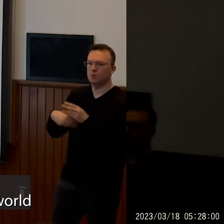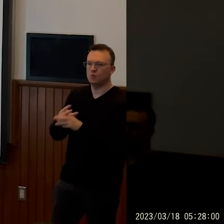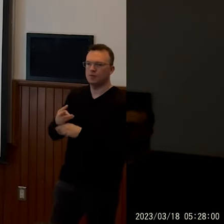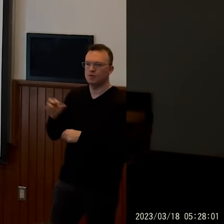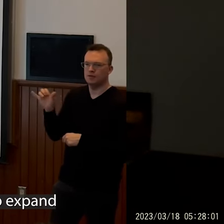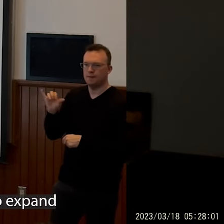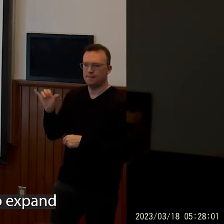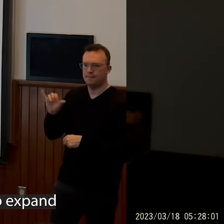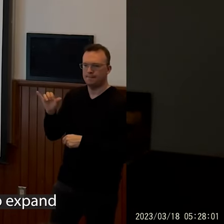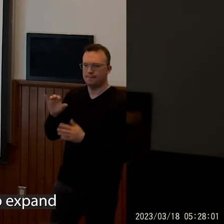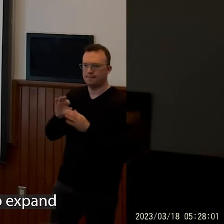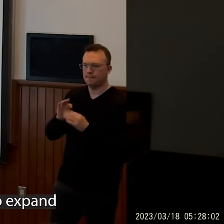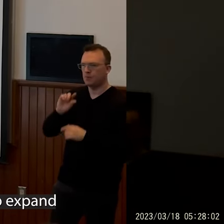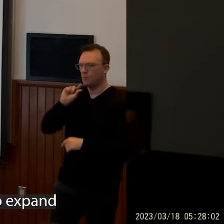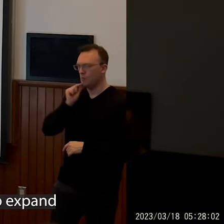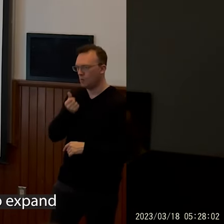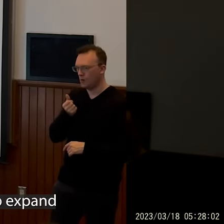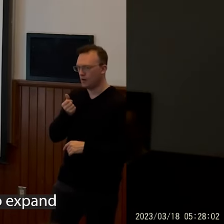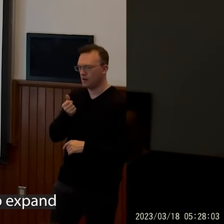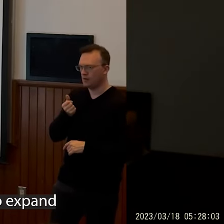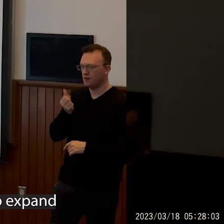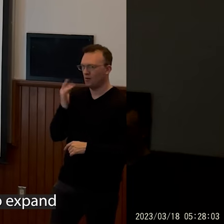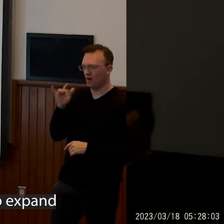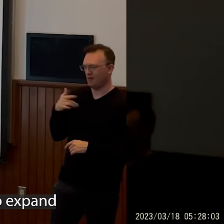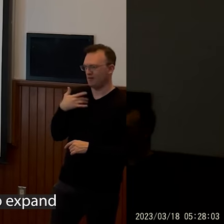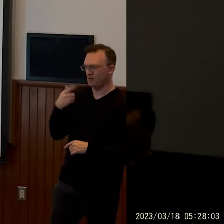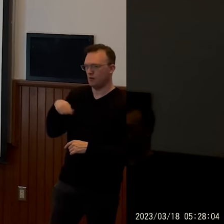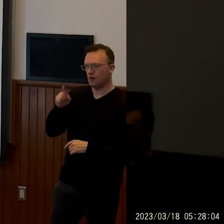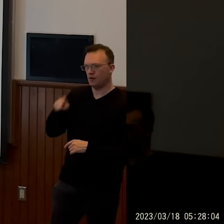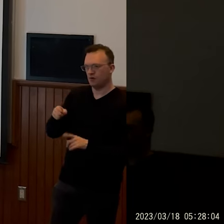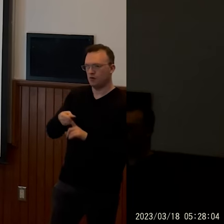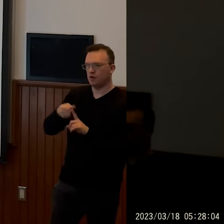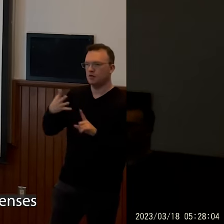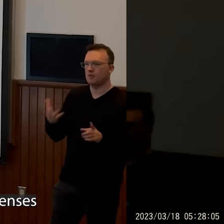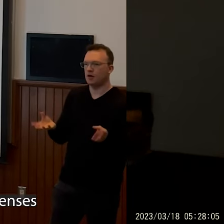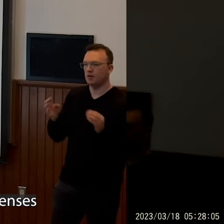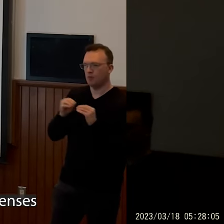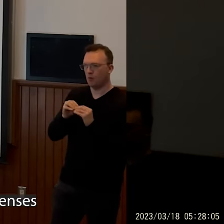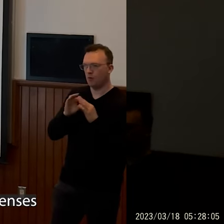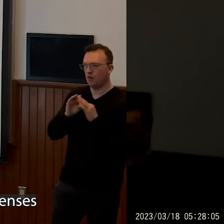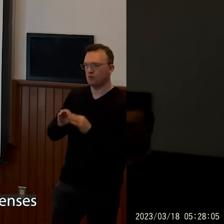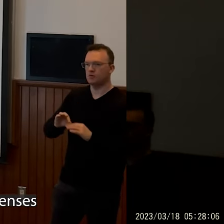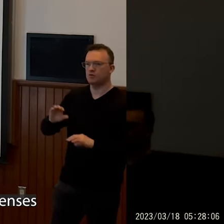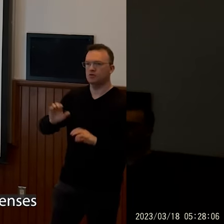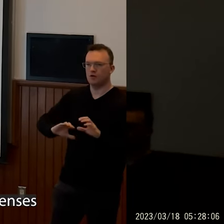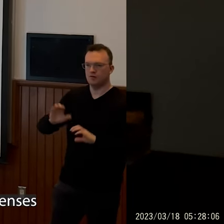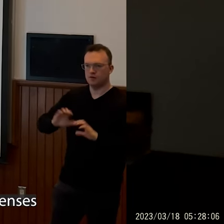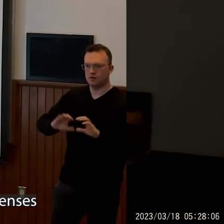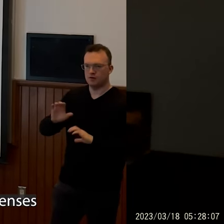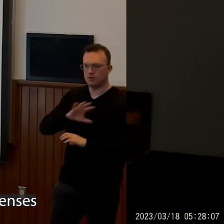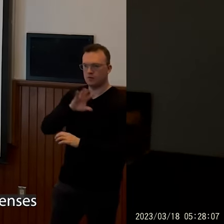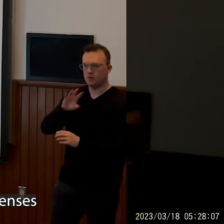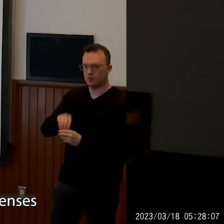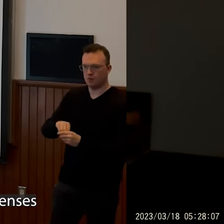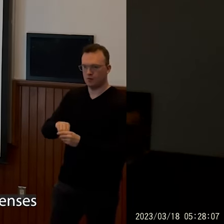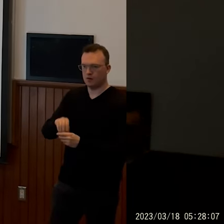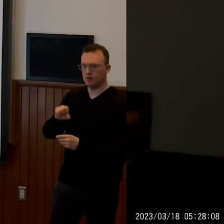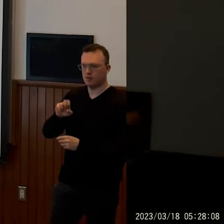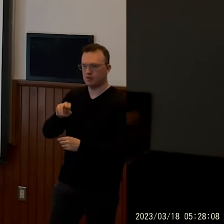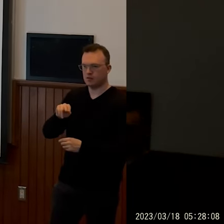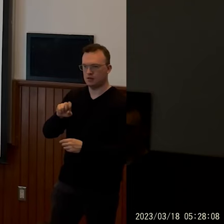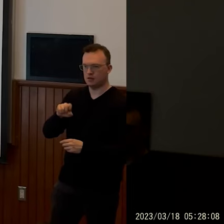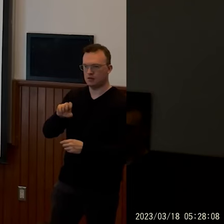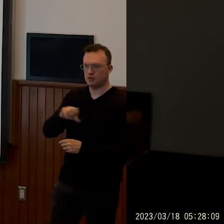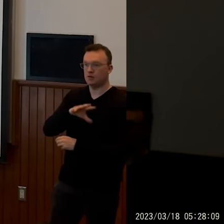world of our queer beings. And I think kind of we need to expand the conversation that includes the senses,